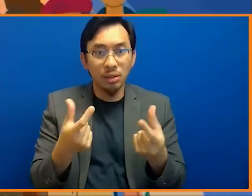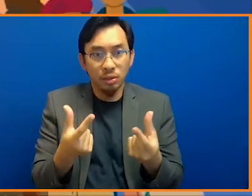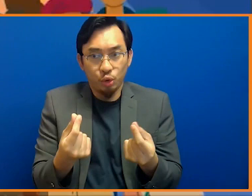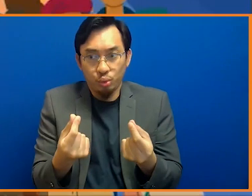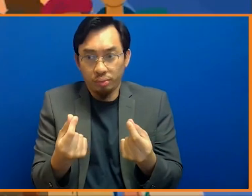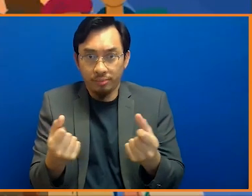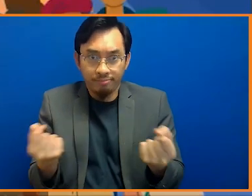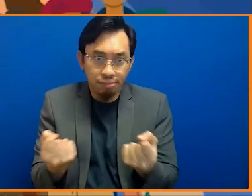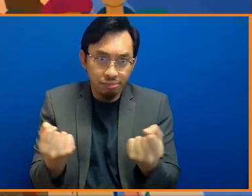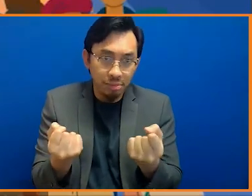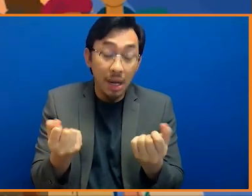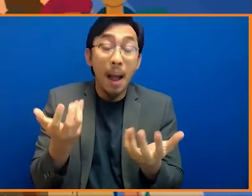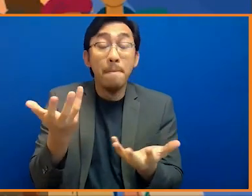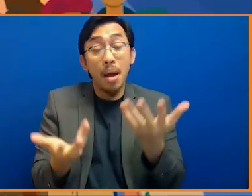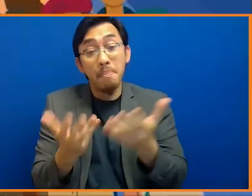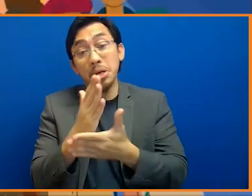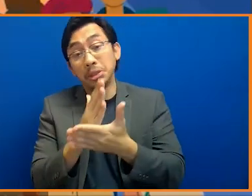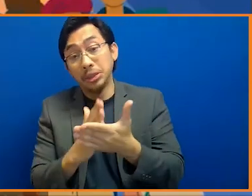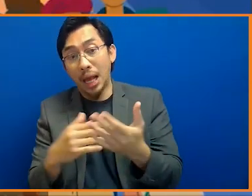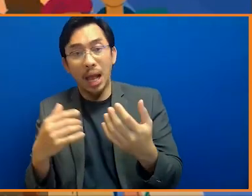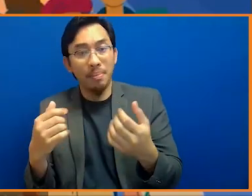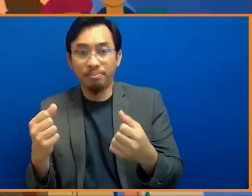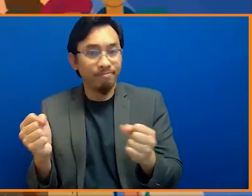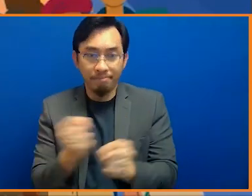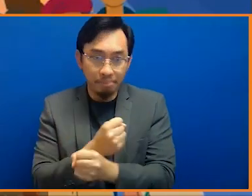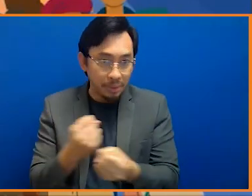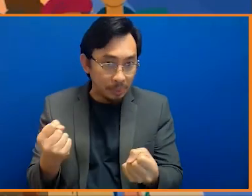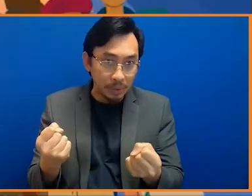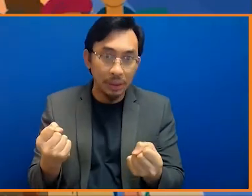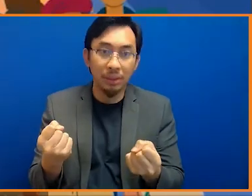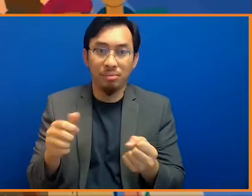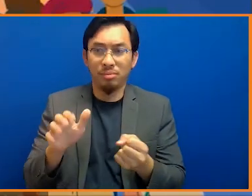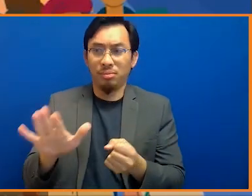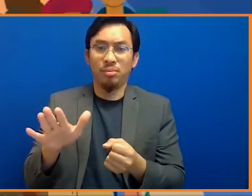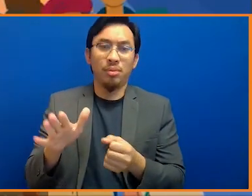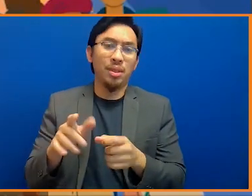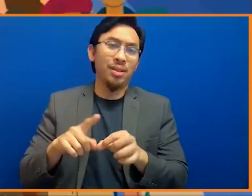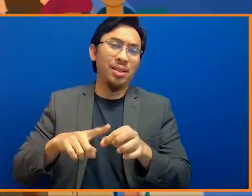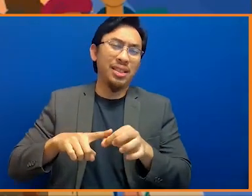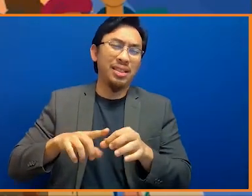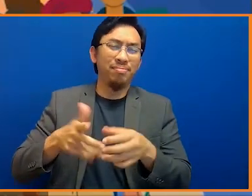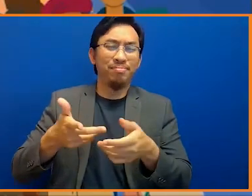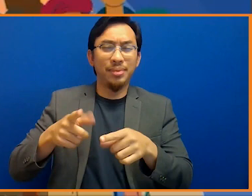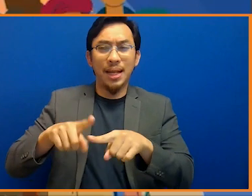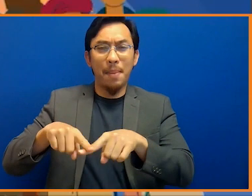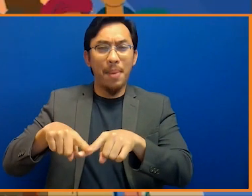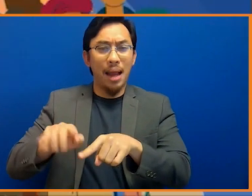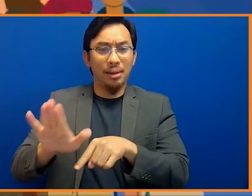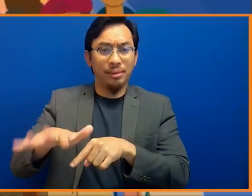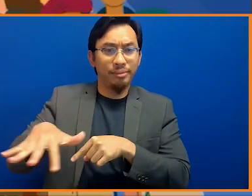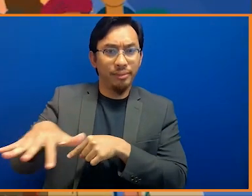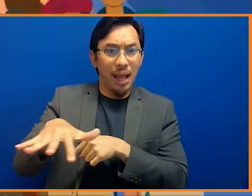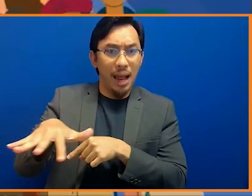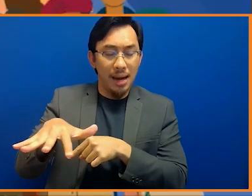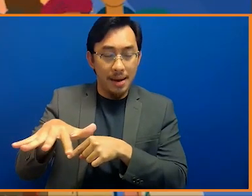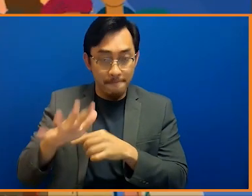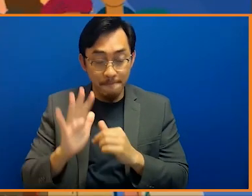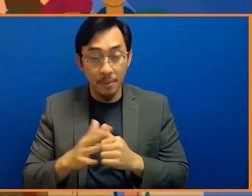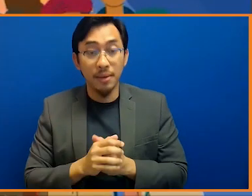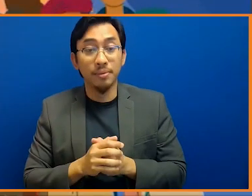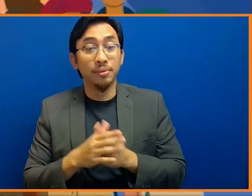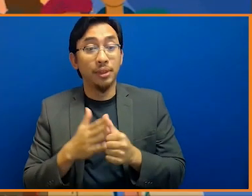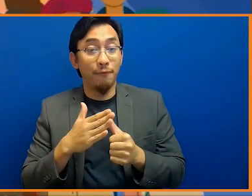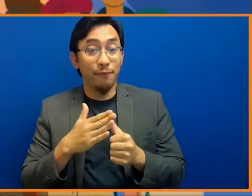the context, again, the context of your area. Okay. So